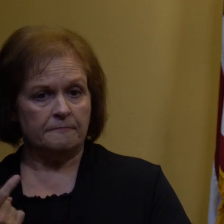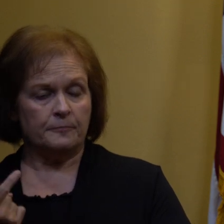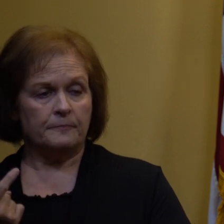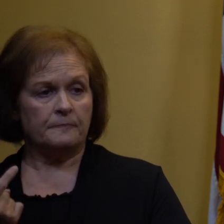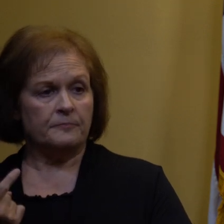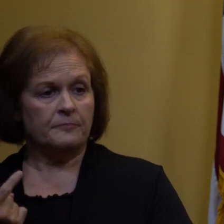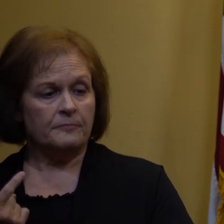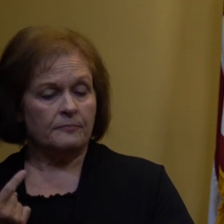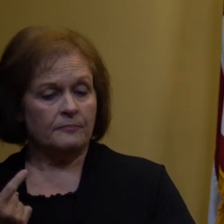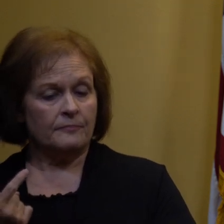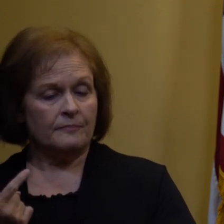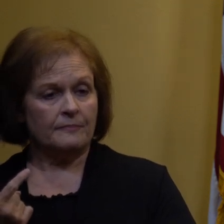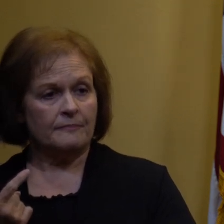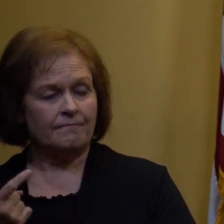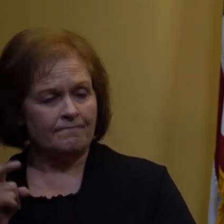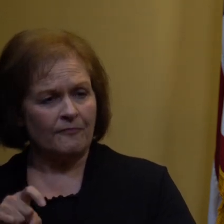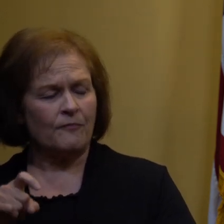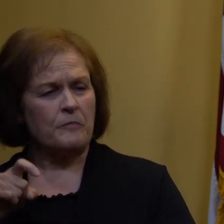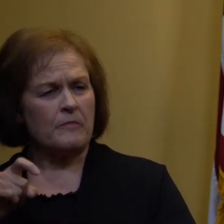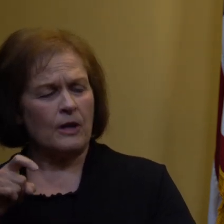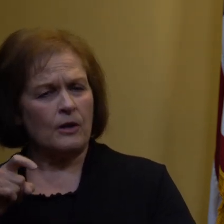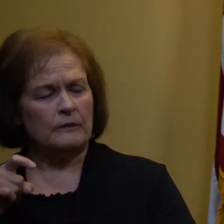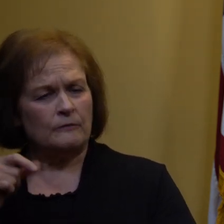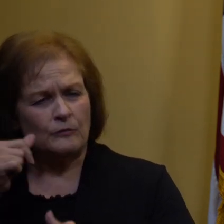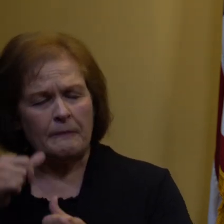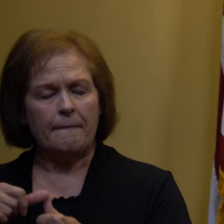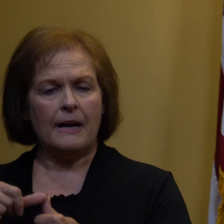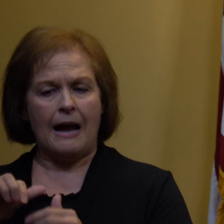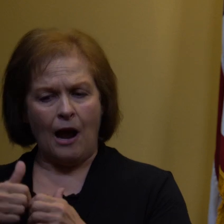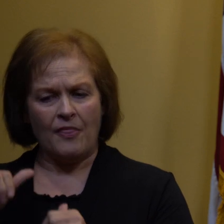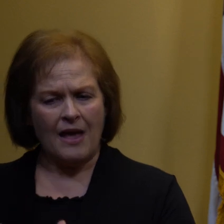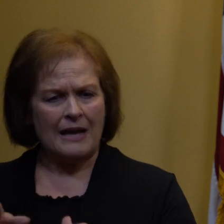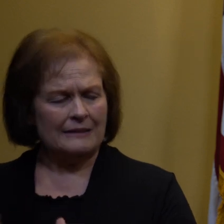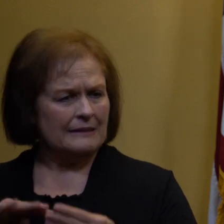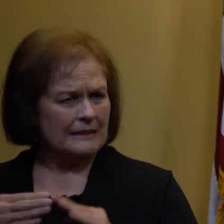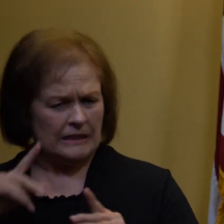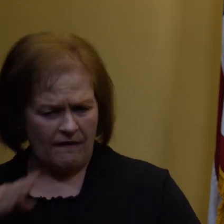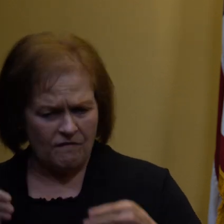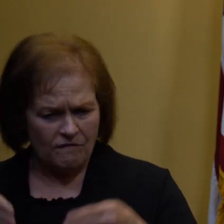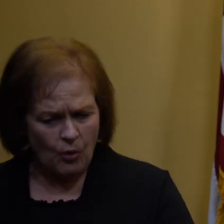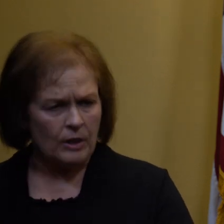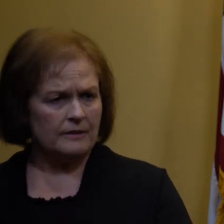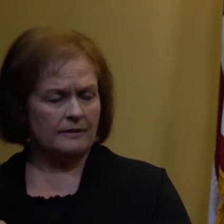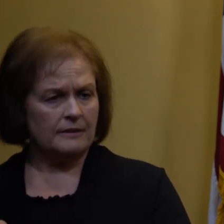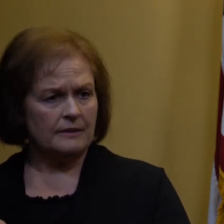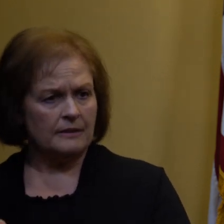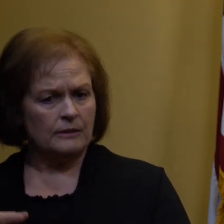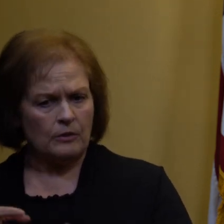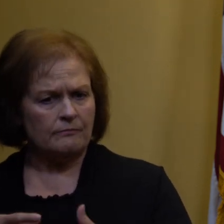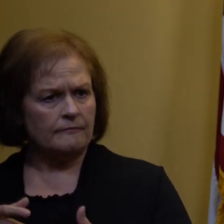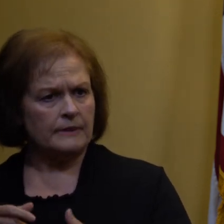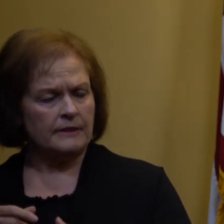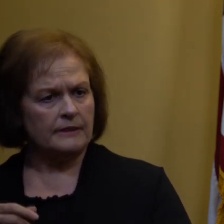just reassured about how this city is focusing on investing in